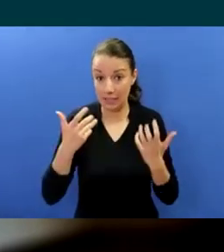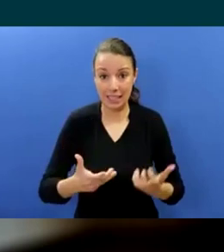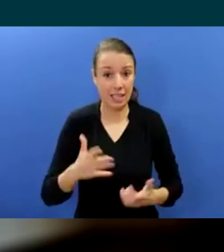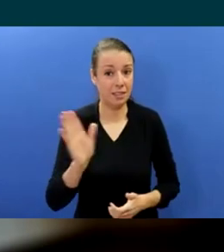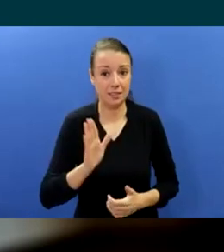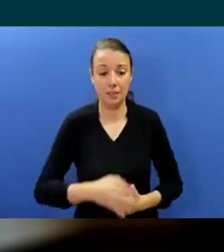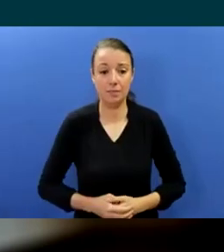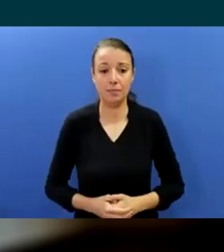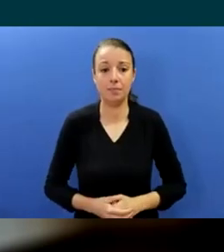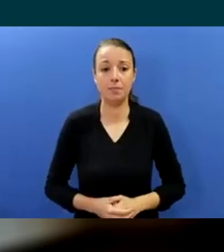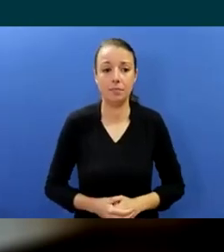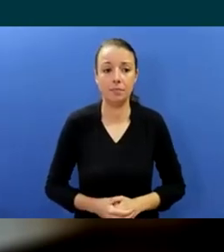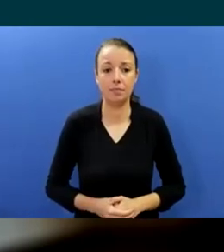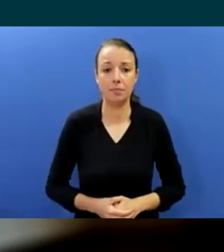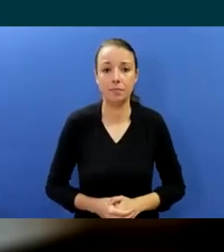okay, we have 3